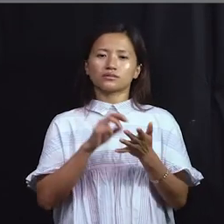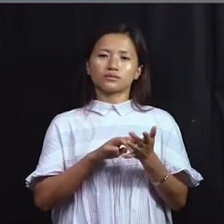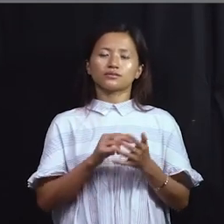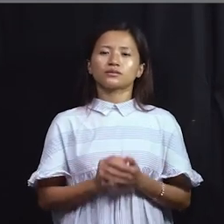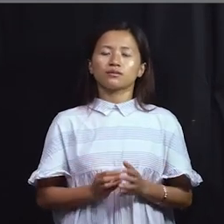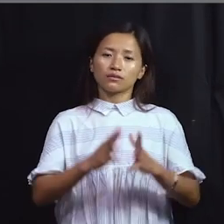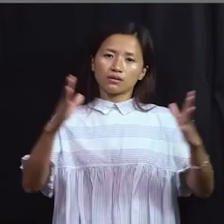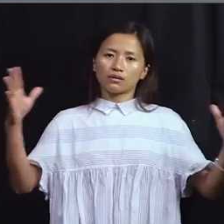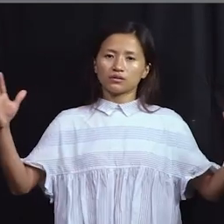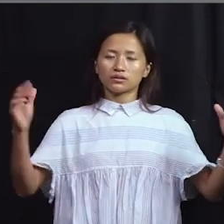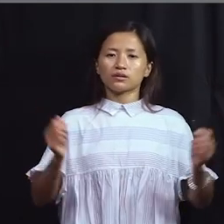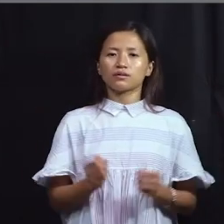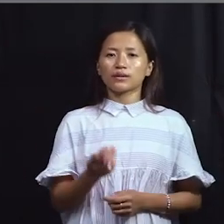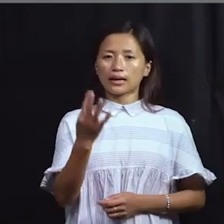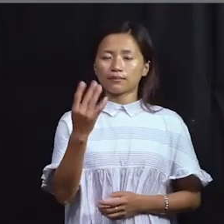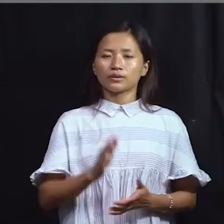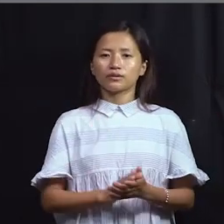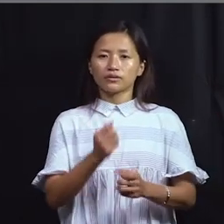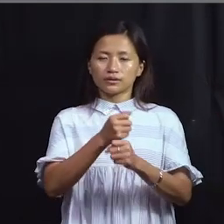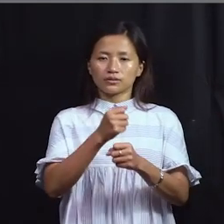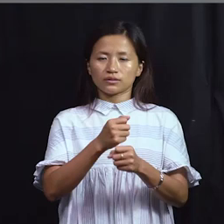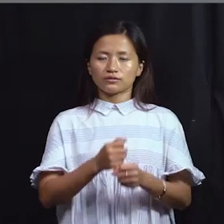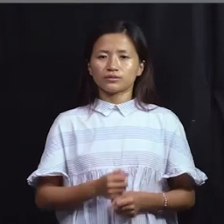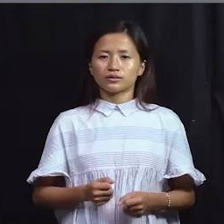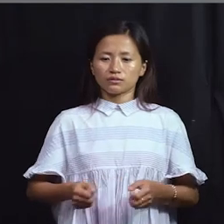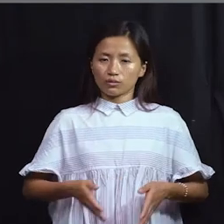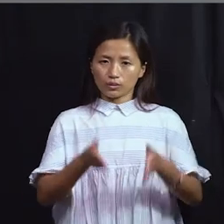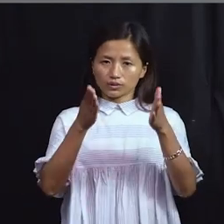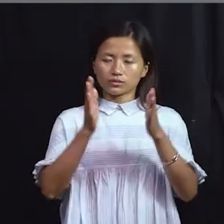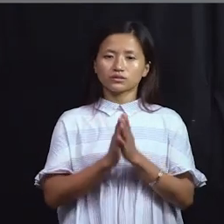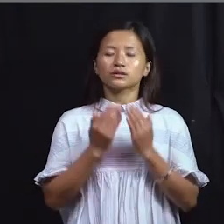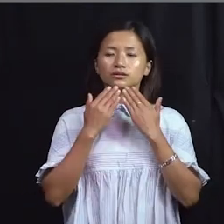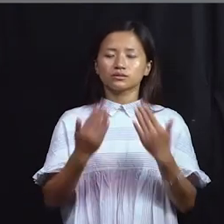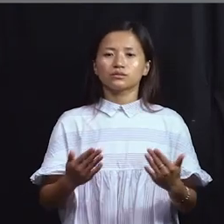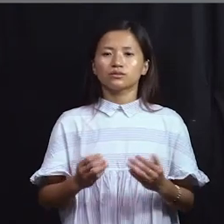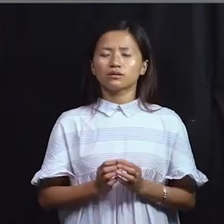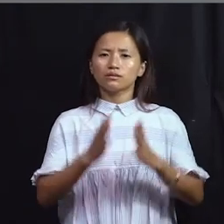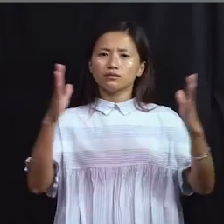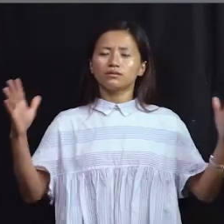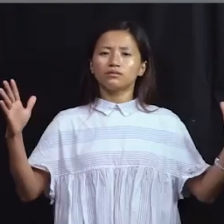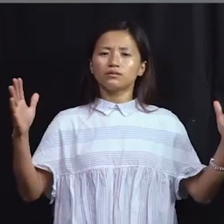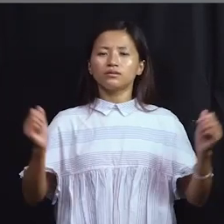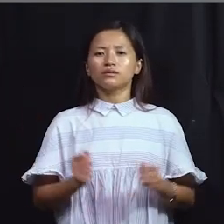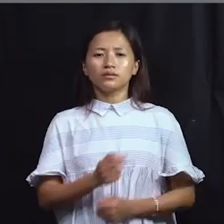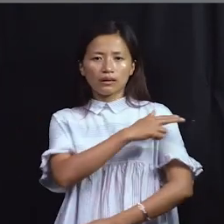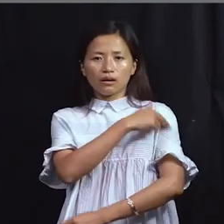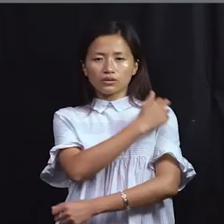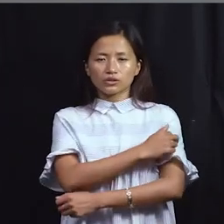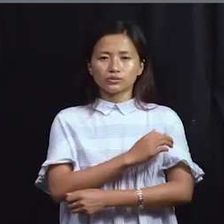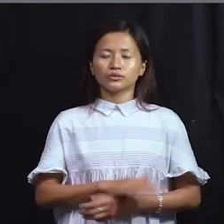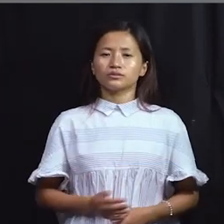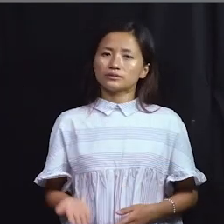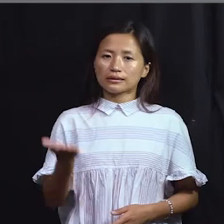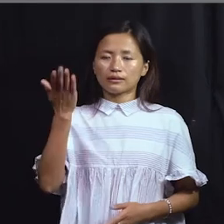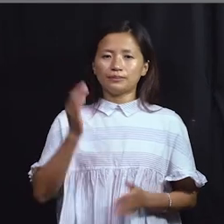there are a large number of government-run schools already set up. There are a large number of government-run hospitals being set